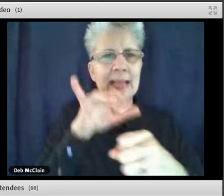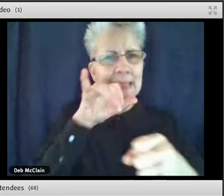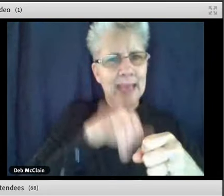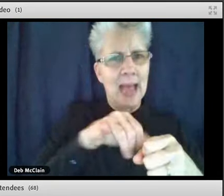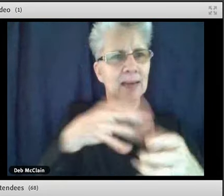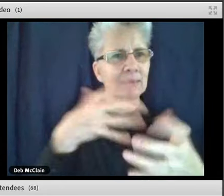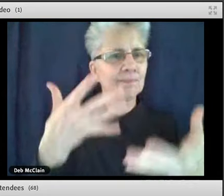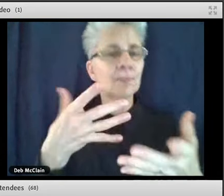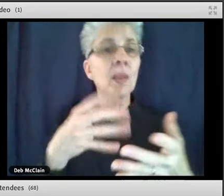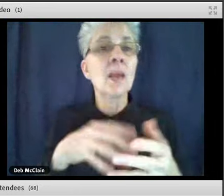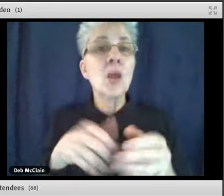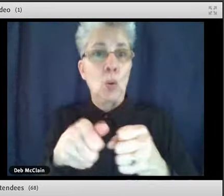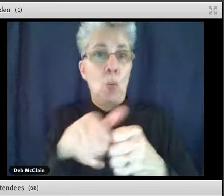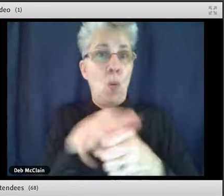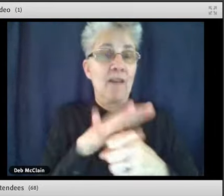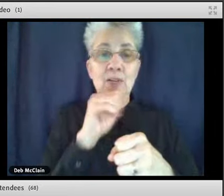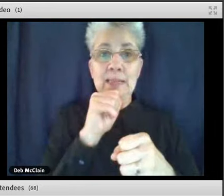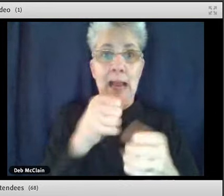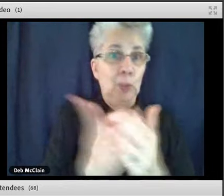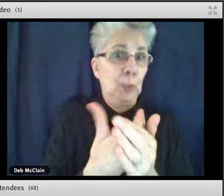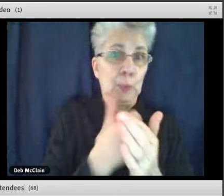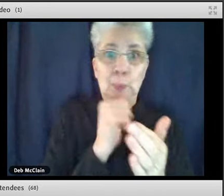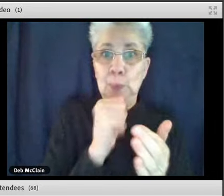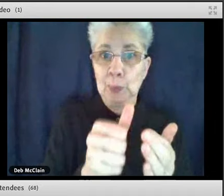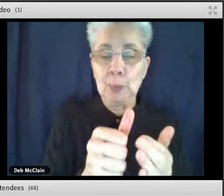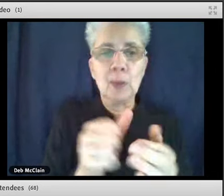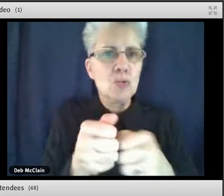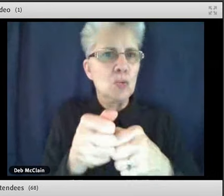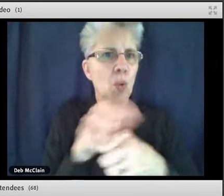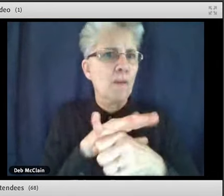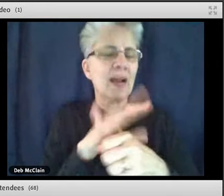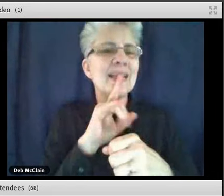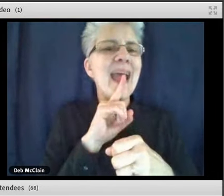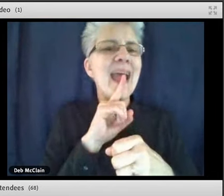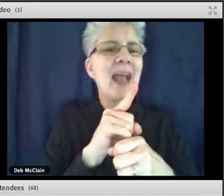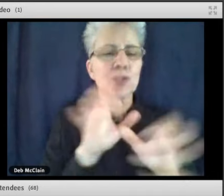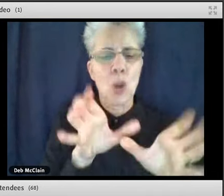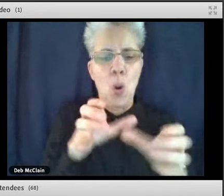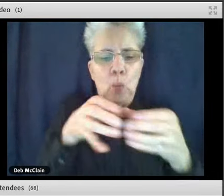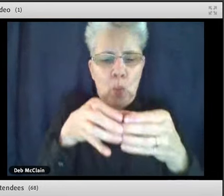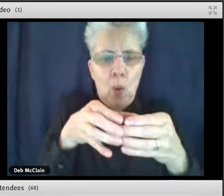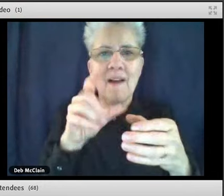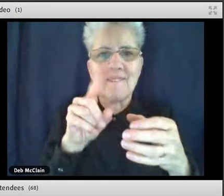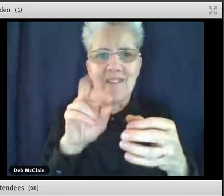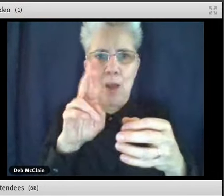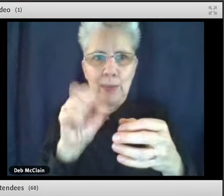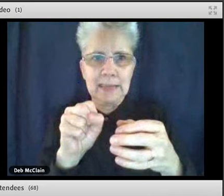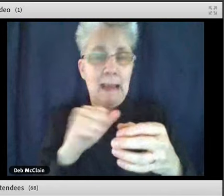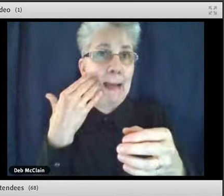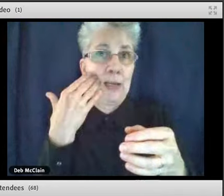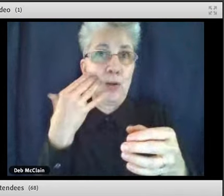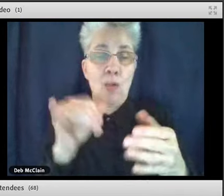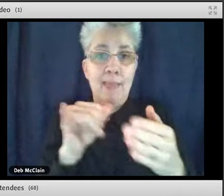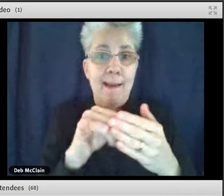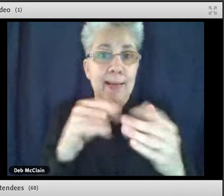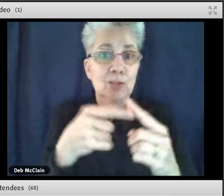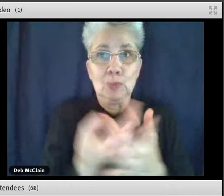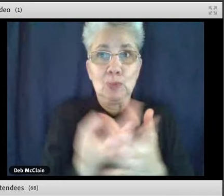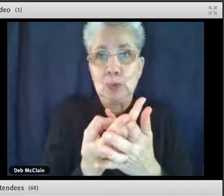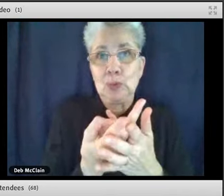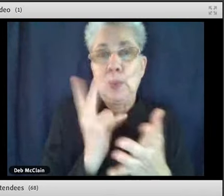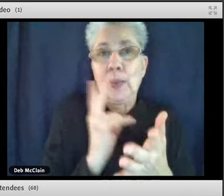is not new. Coronavirus is actually a group of viruses. I didn't know this until a couple weeks ago that it was